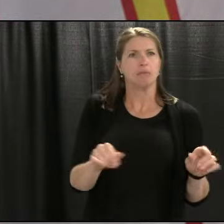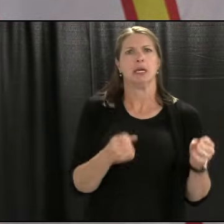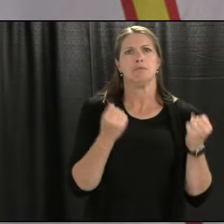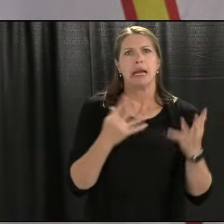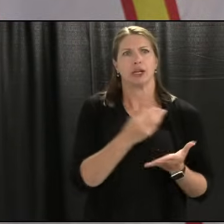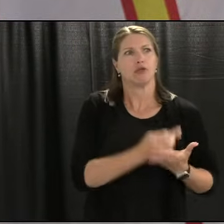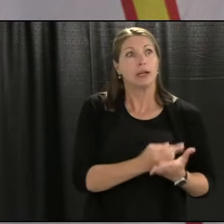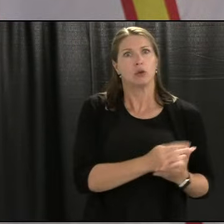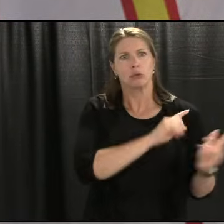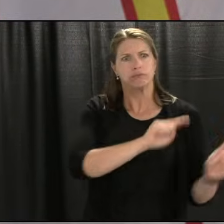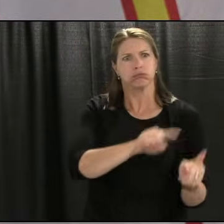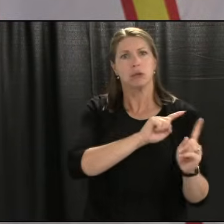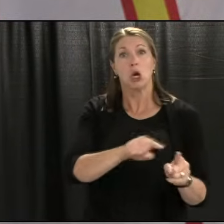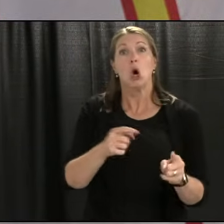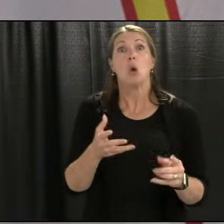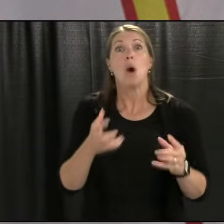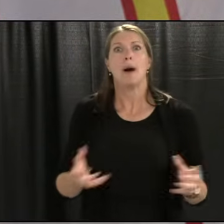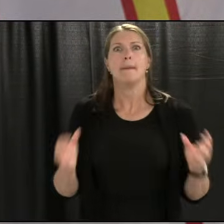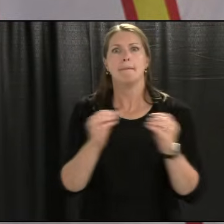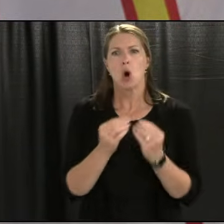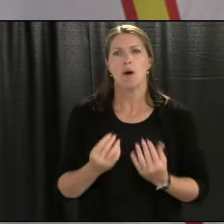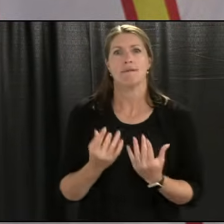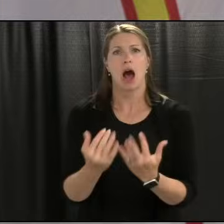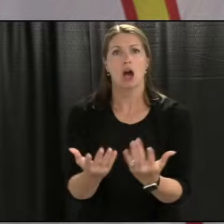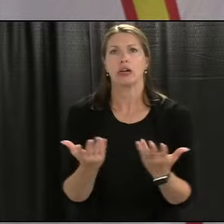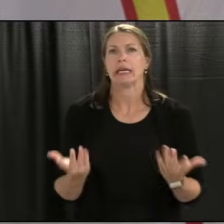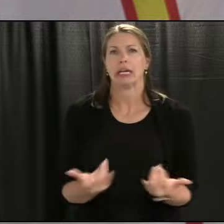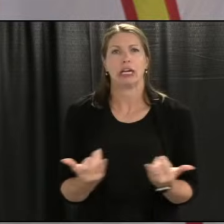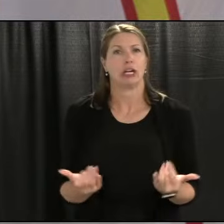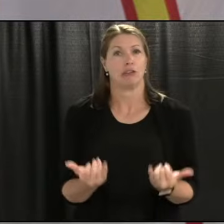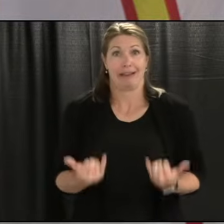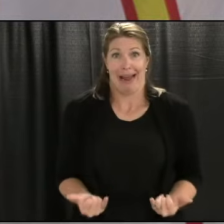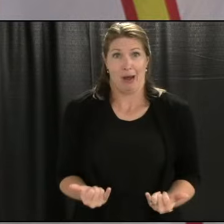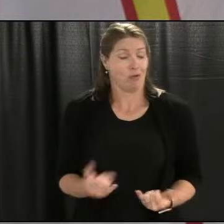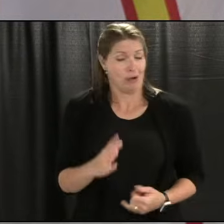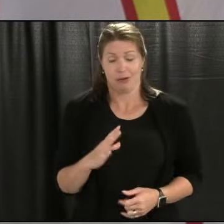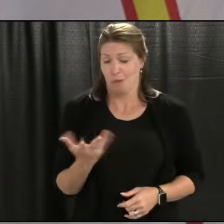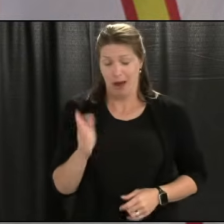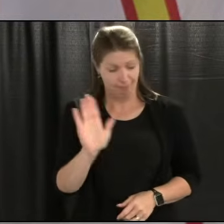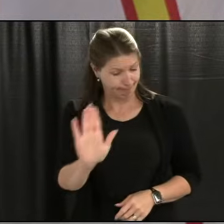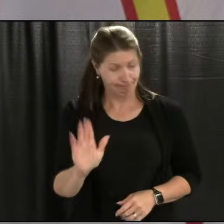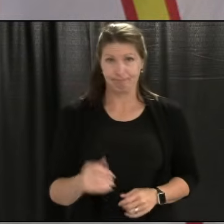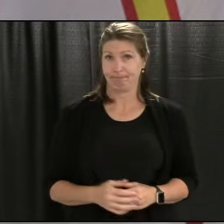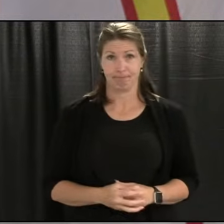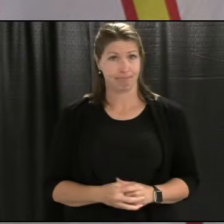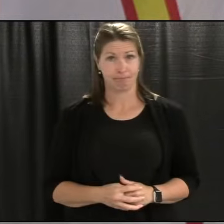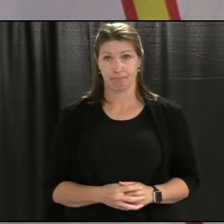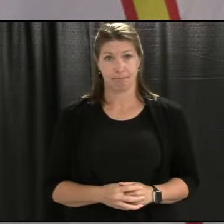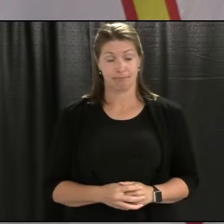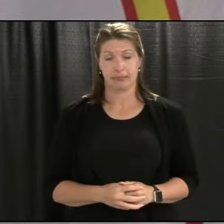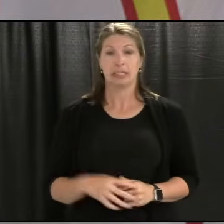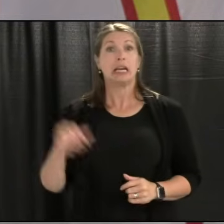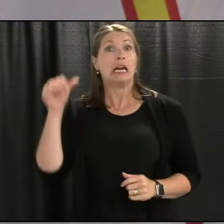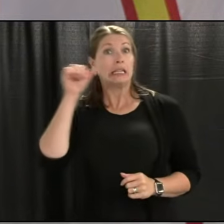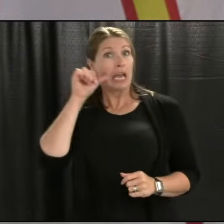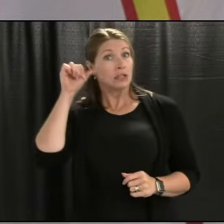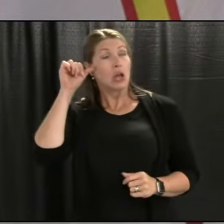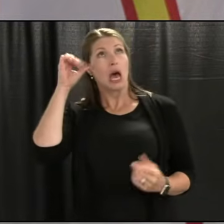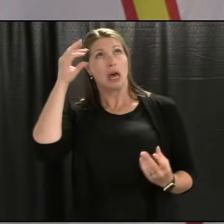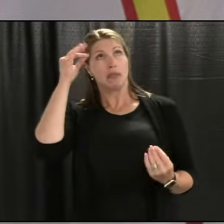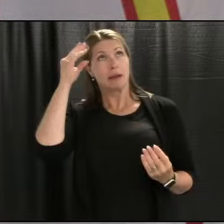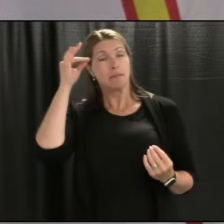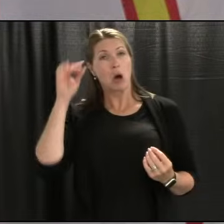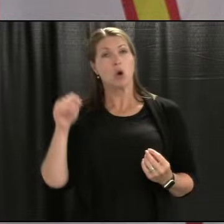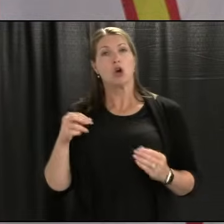want additional fires here in this province at this time. I also mentioned yesterday we would consider further restrictions